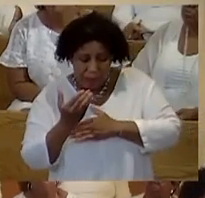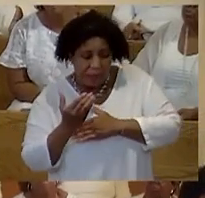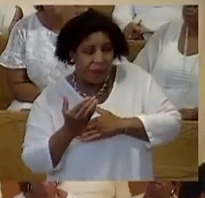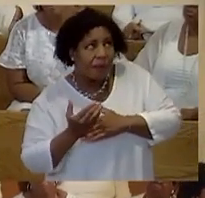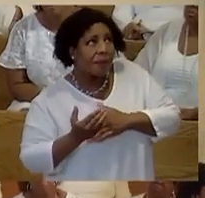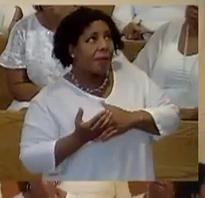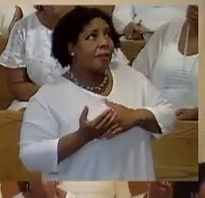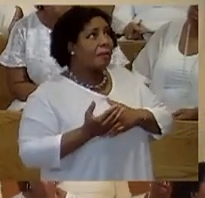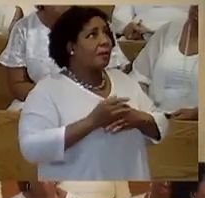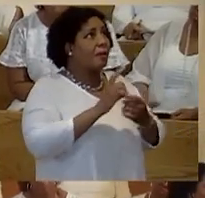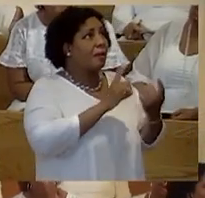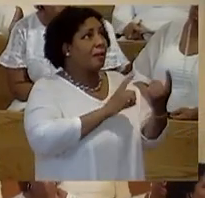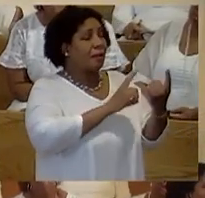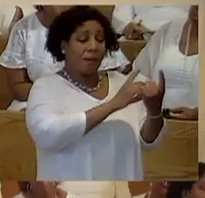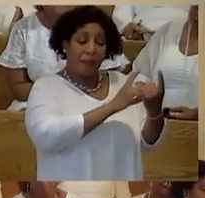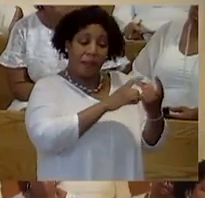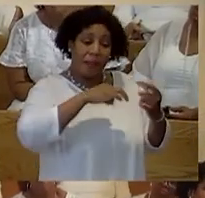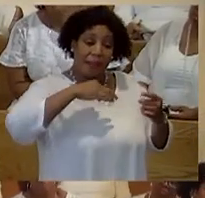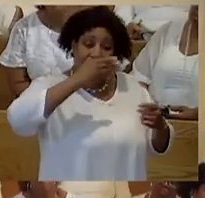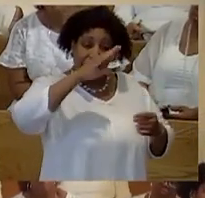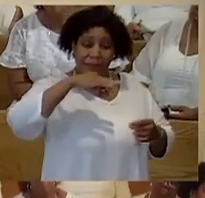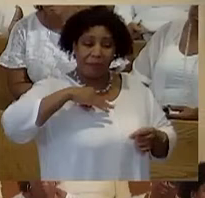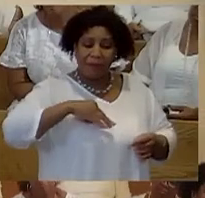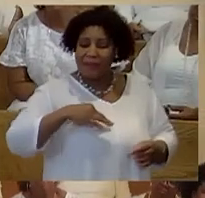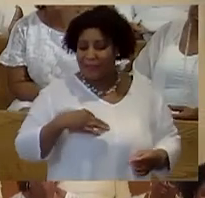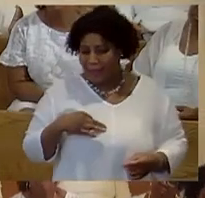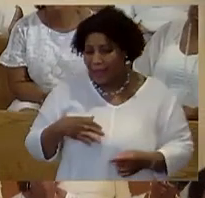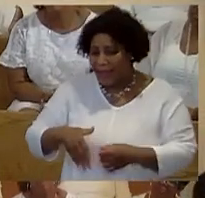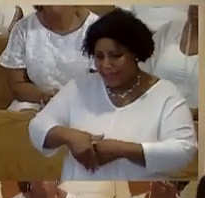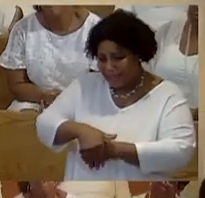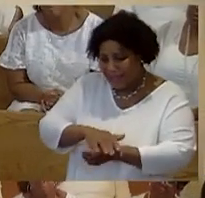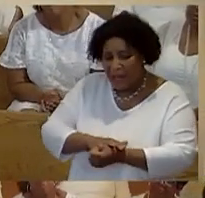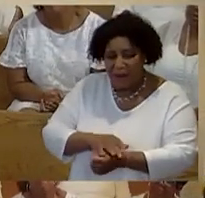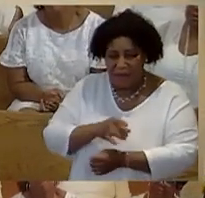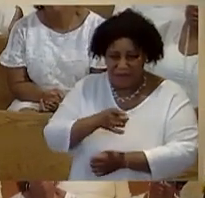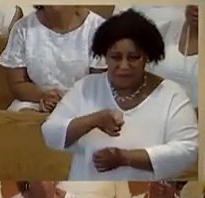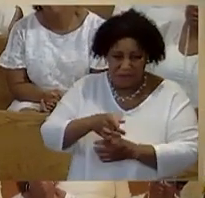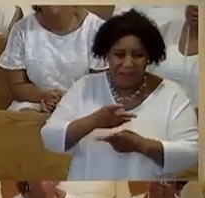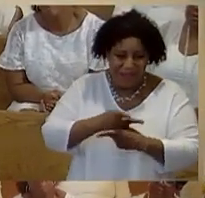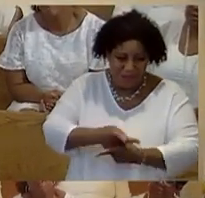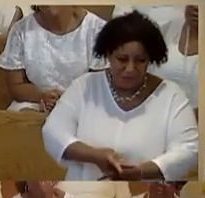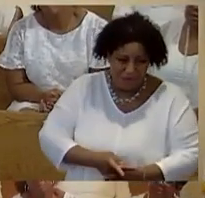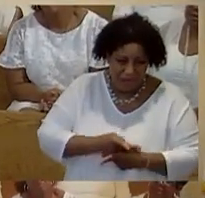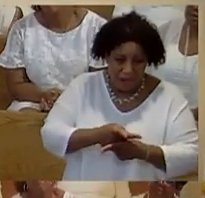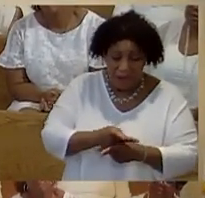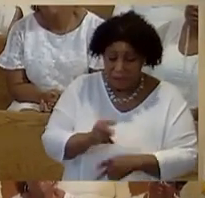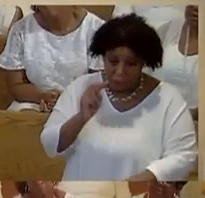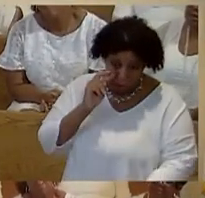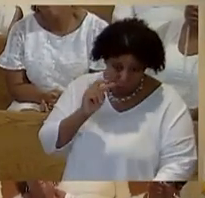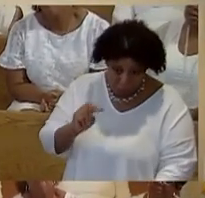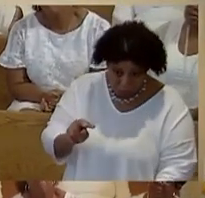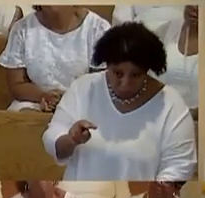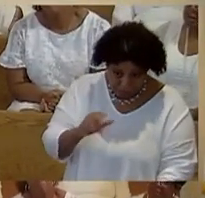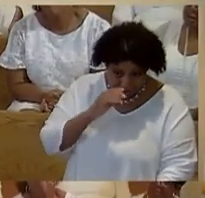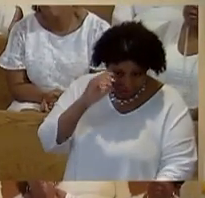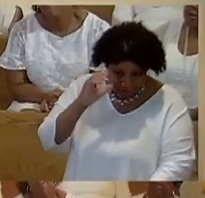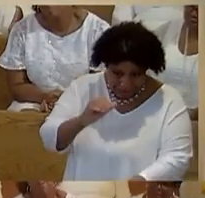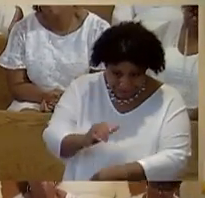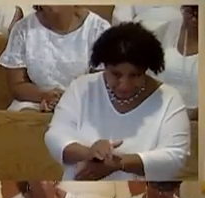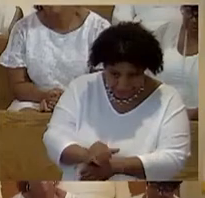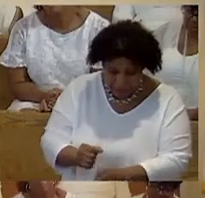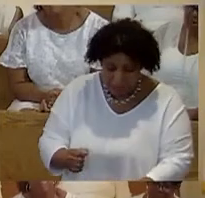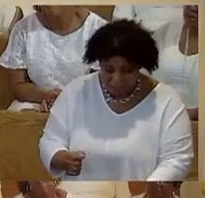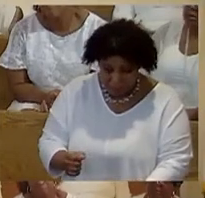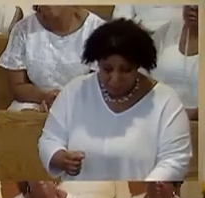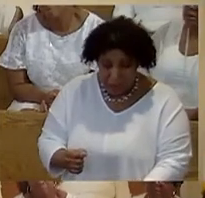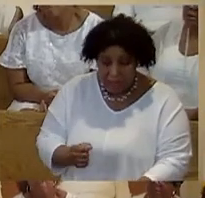because God benefits says, I've covered you, I took care of you, and and I watched over you last night. So if